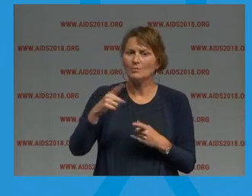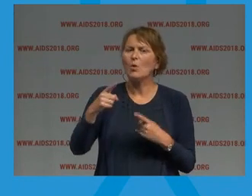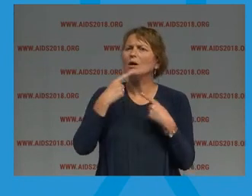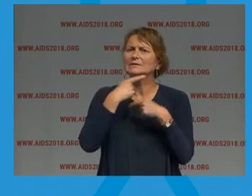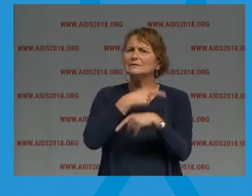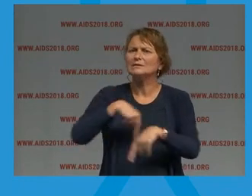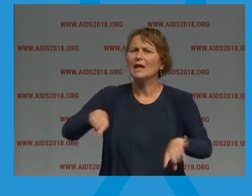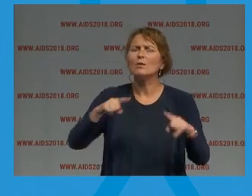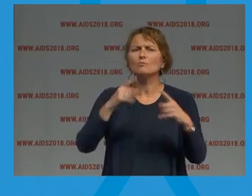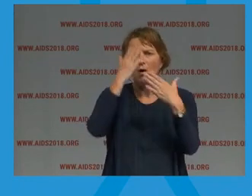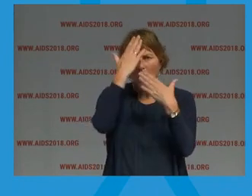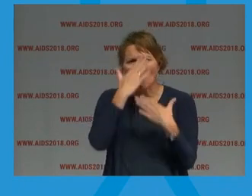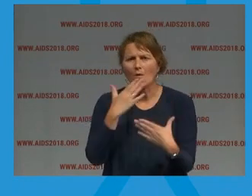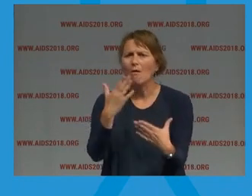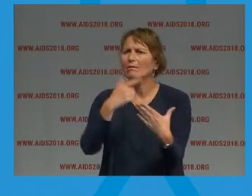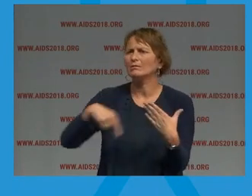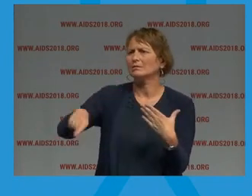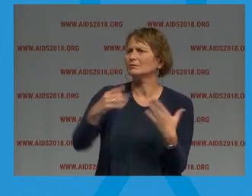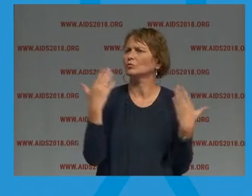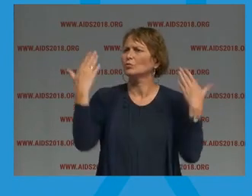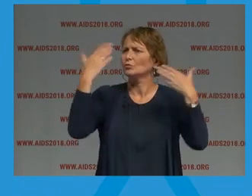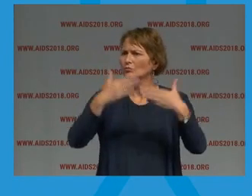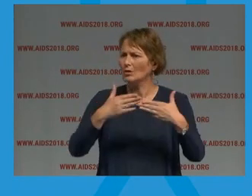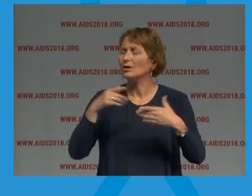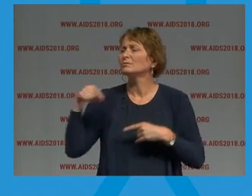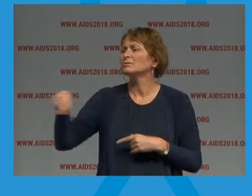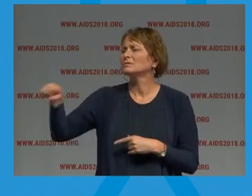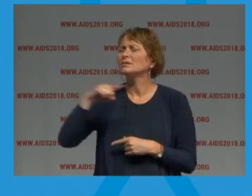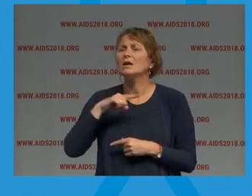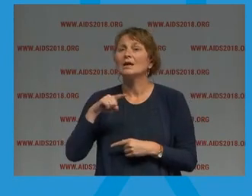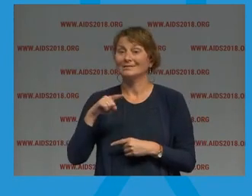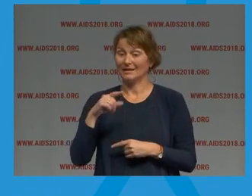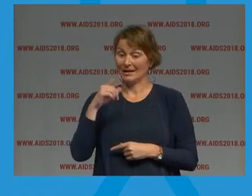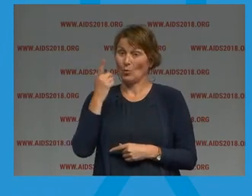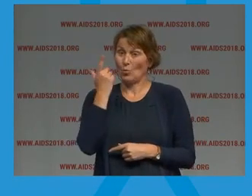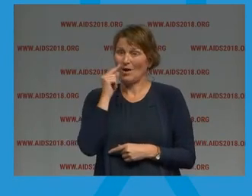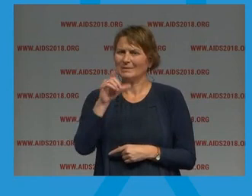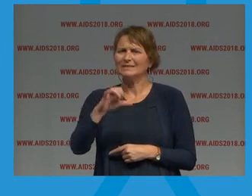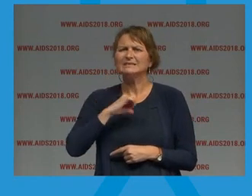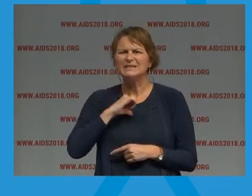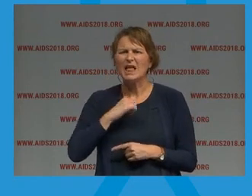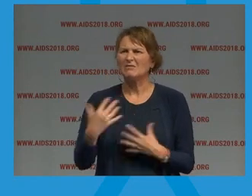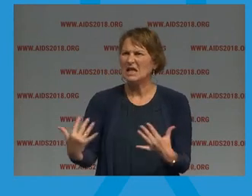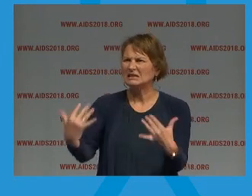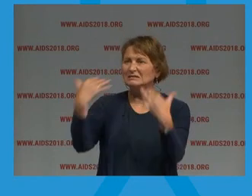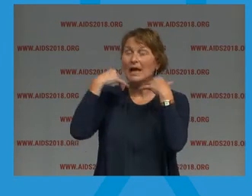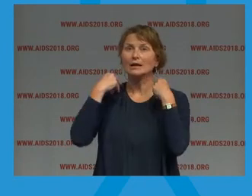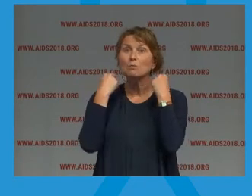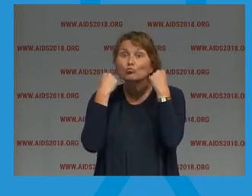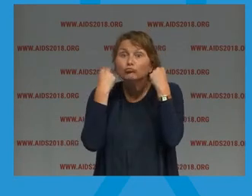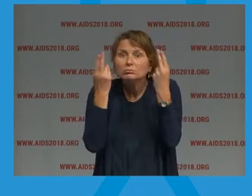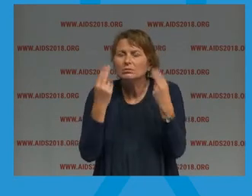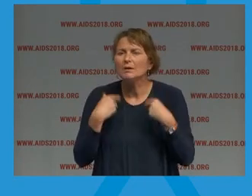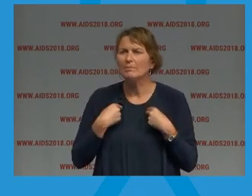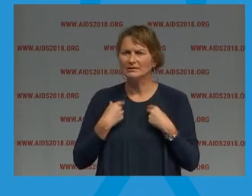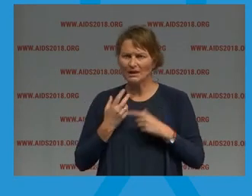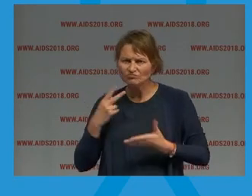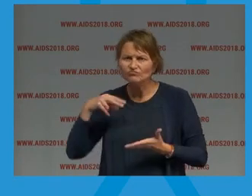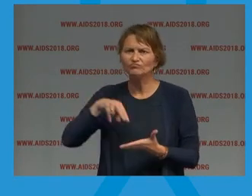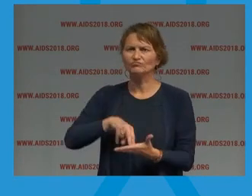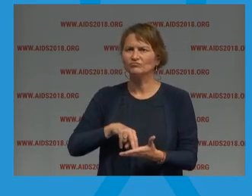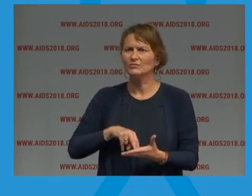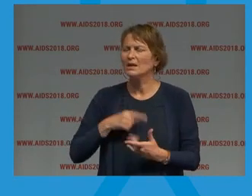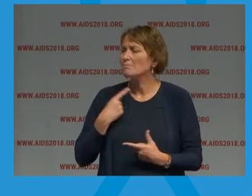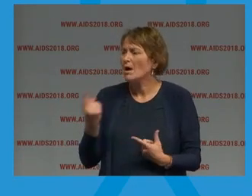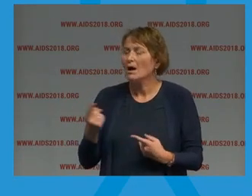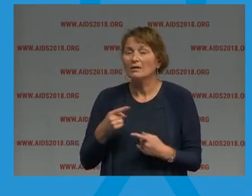would you tell women of South Africa who are being attacked for being brave and standing up against patriarchy and